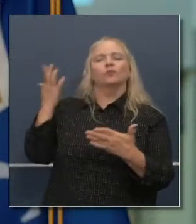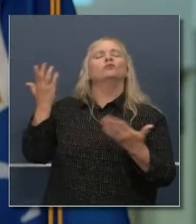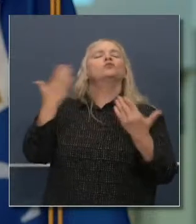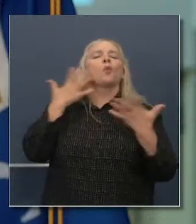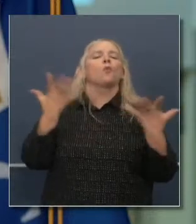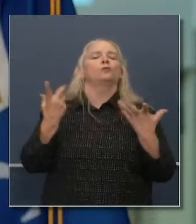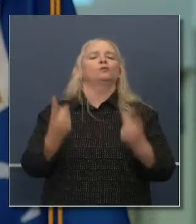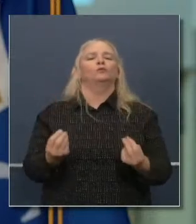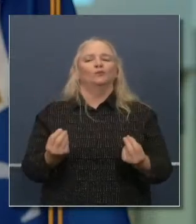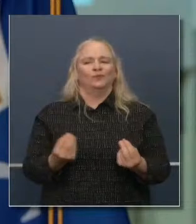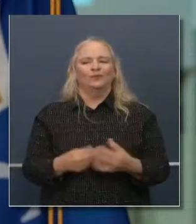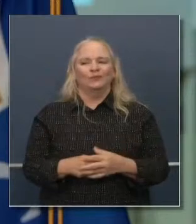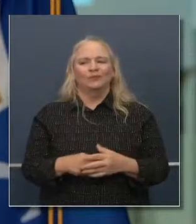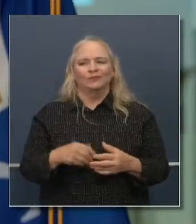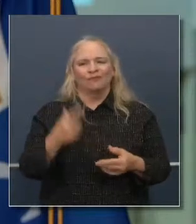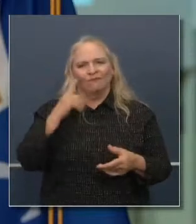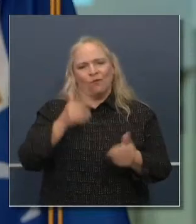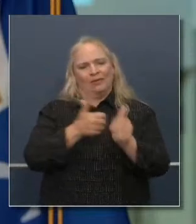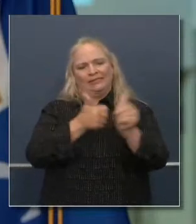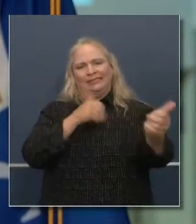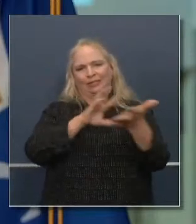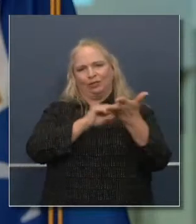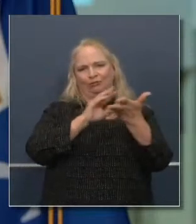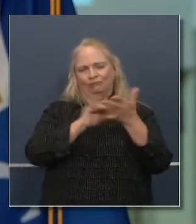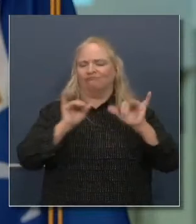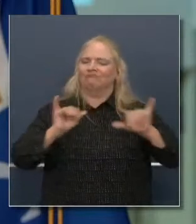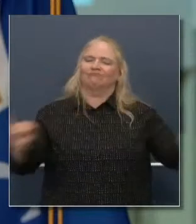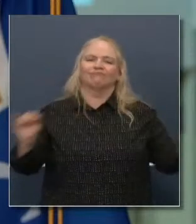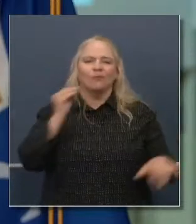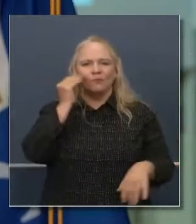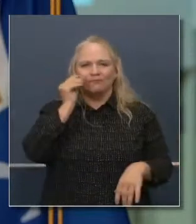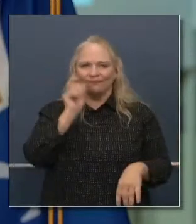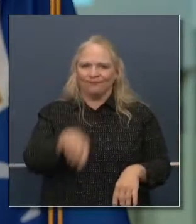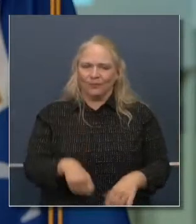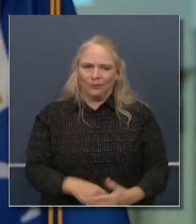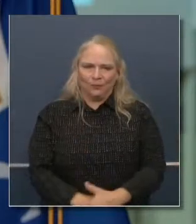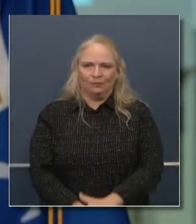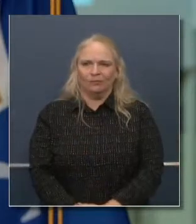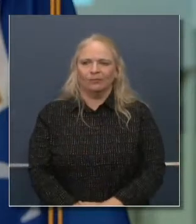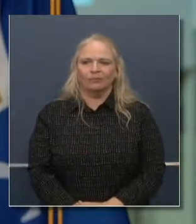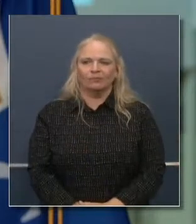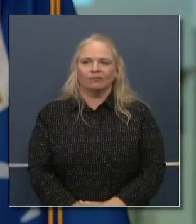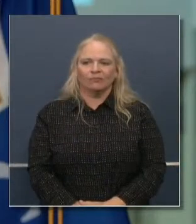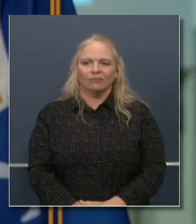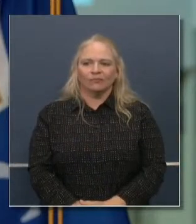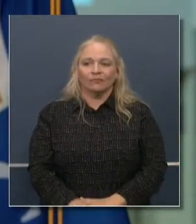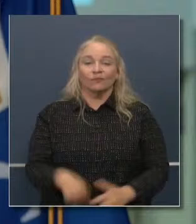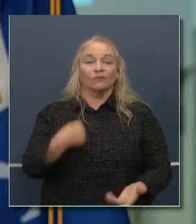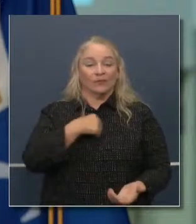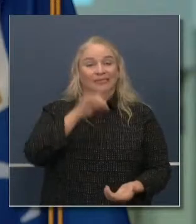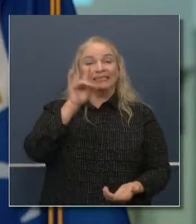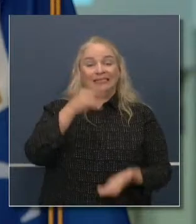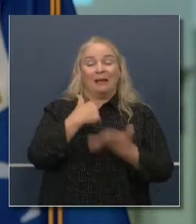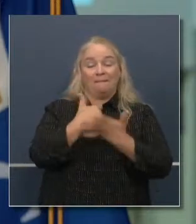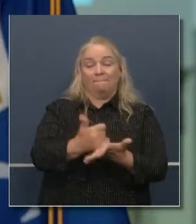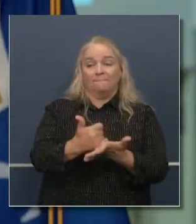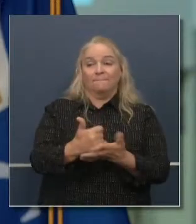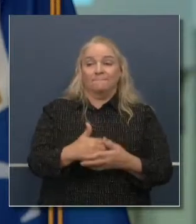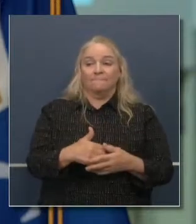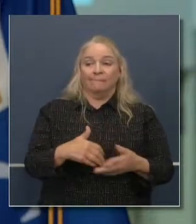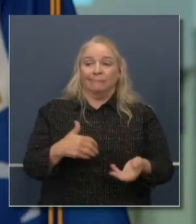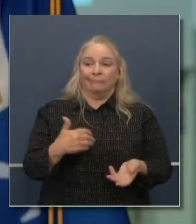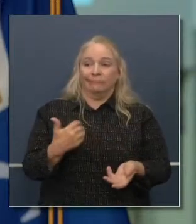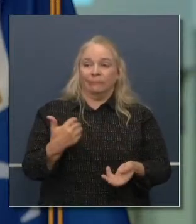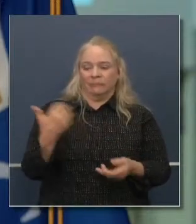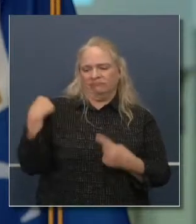and this is a broad stroke statement, we were able to knock down that digital divide by roughly in half over the course of the last